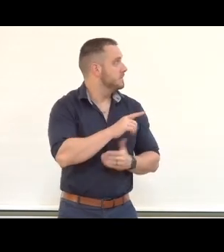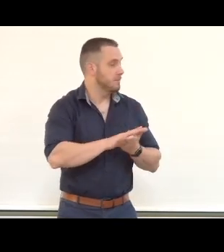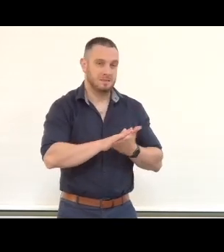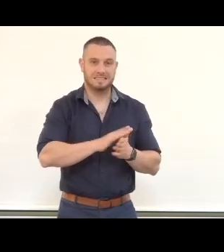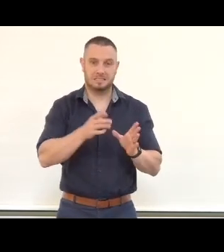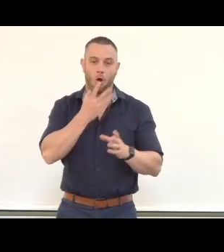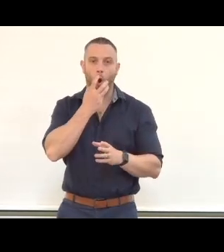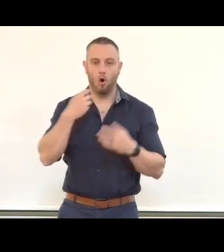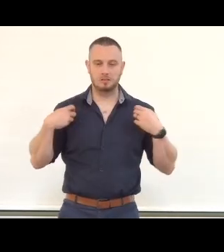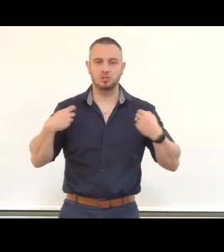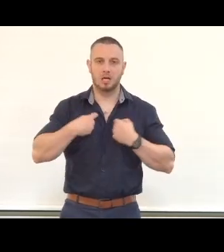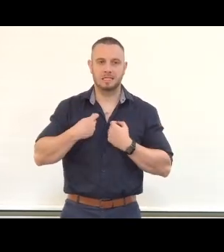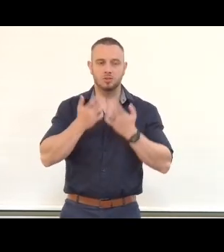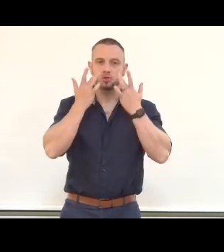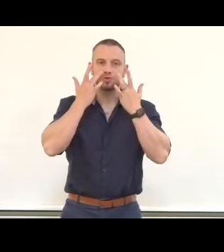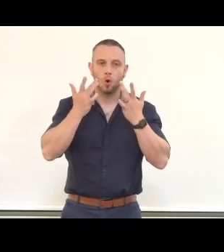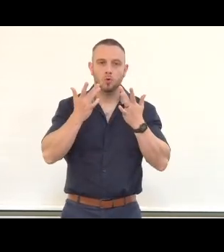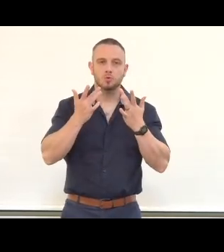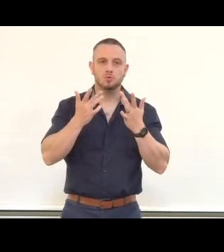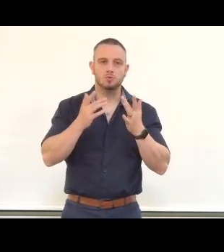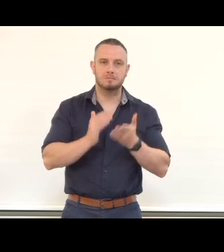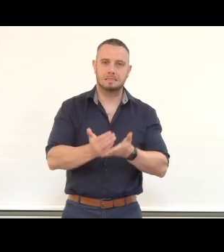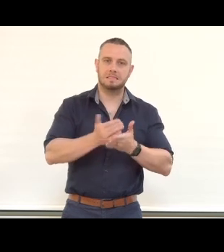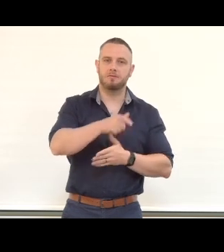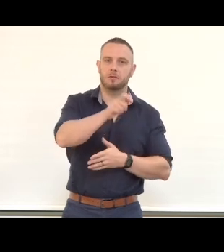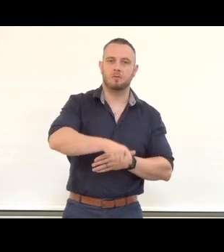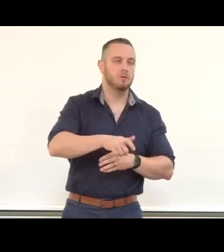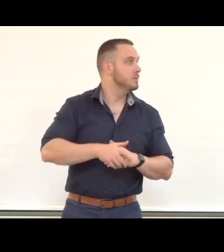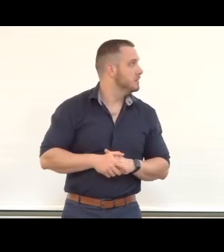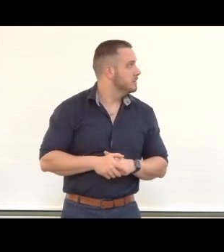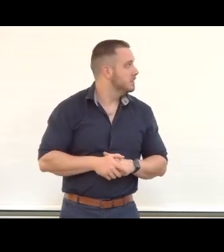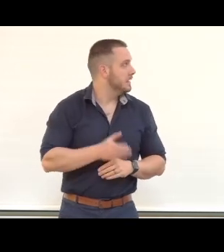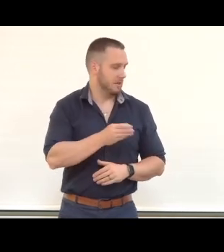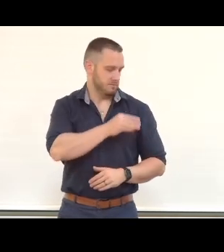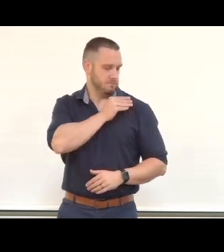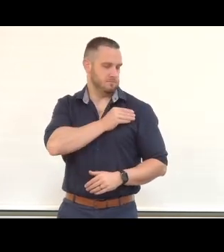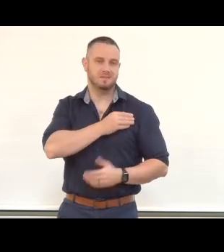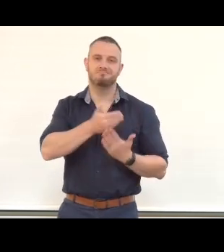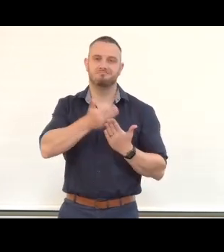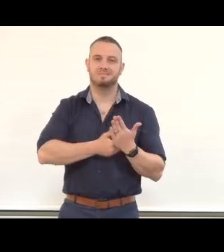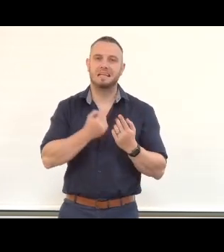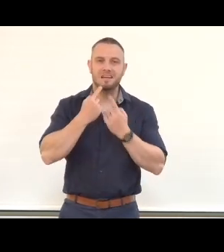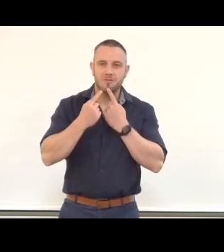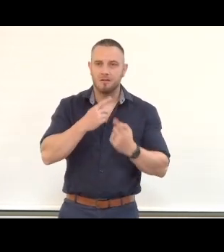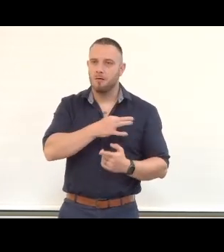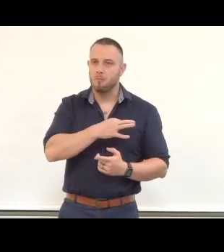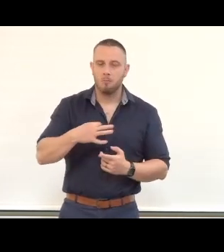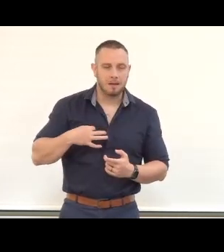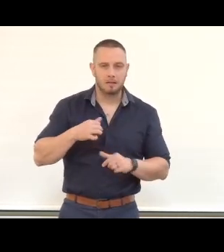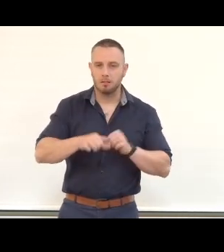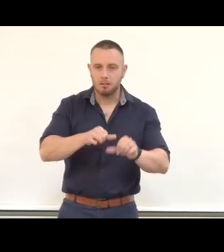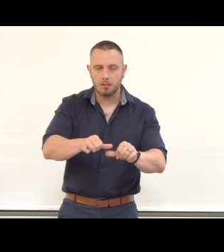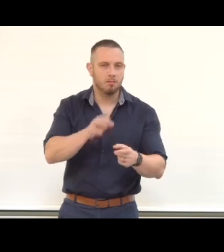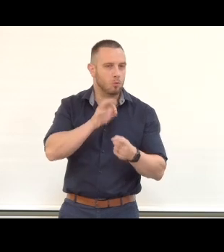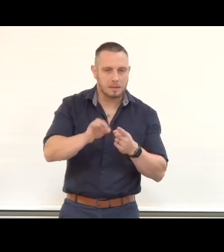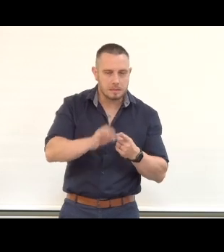orange jacket, and the little cheat sheet that we carry that contains the most important medical procedures, the medical